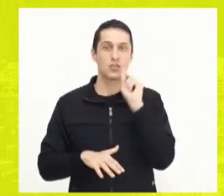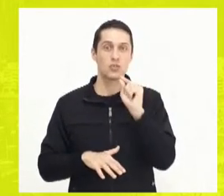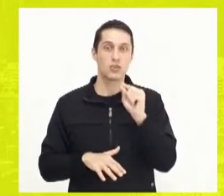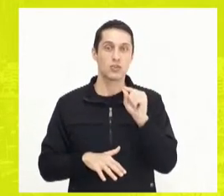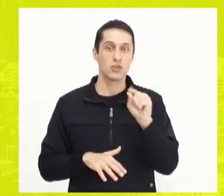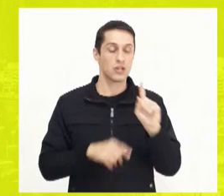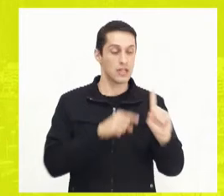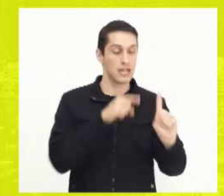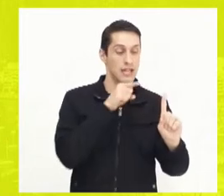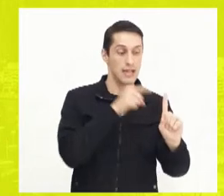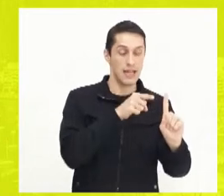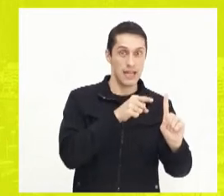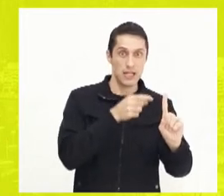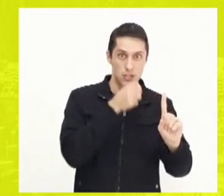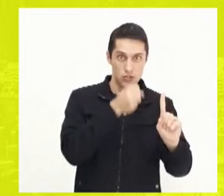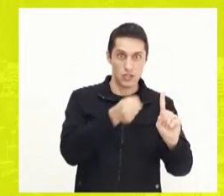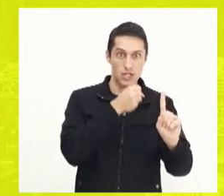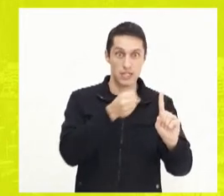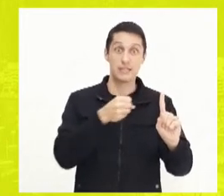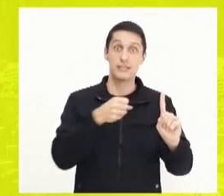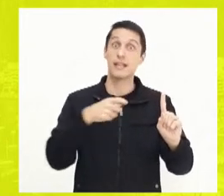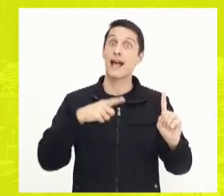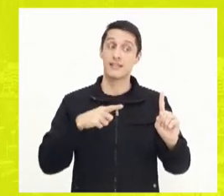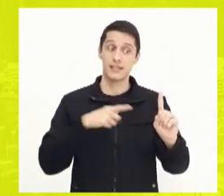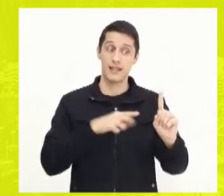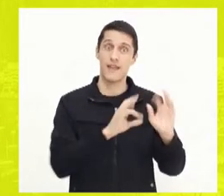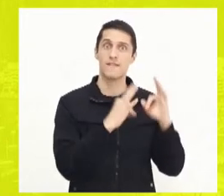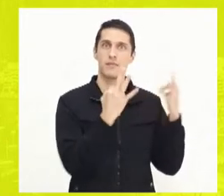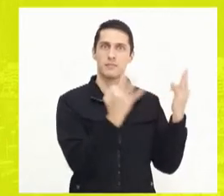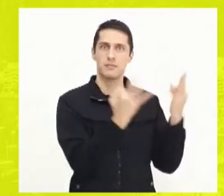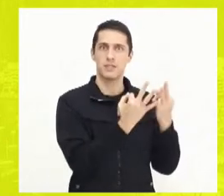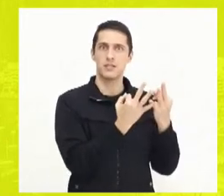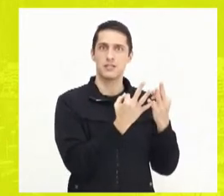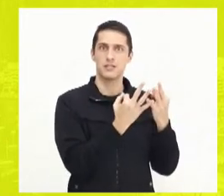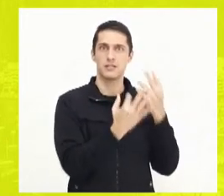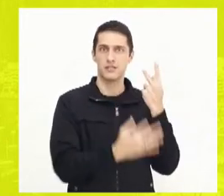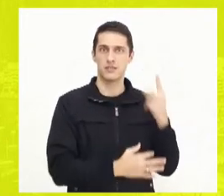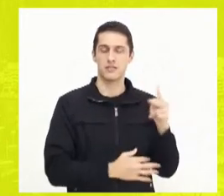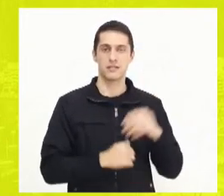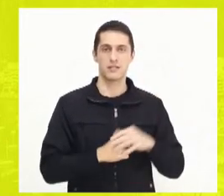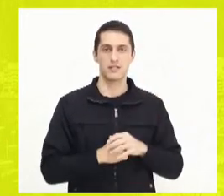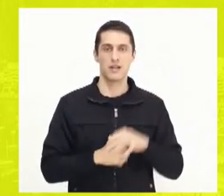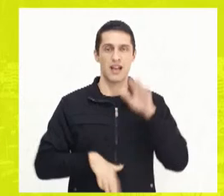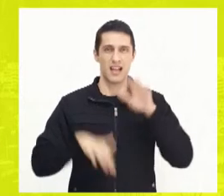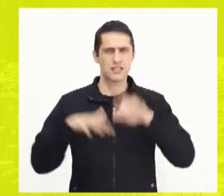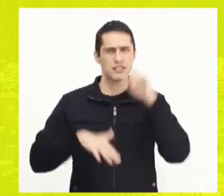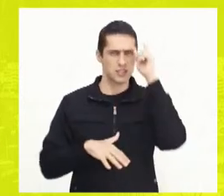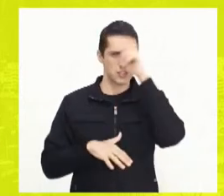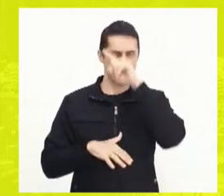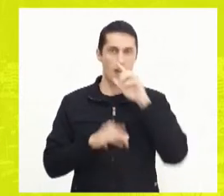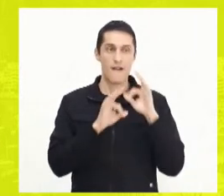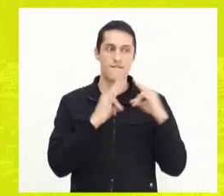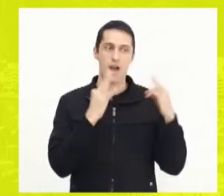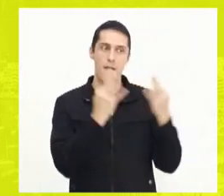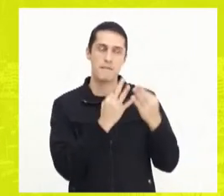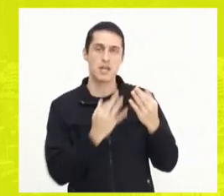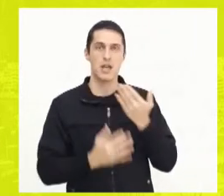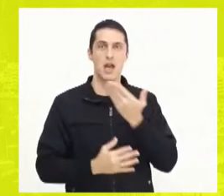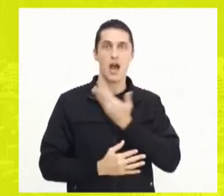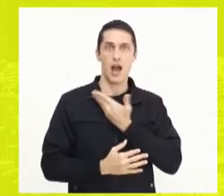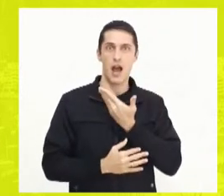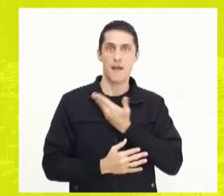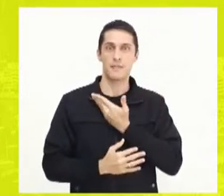the journalist also has a family and sometimes it's hard to deal with family and